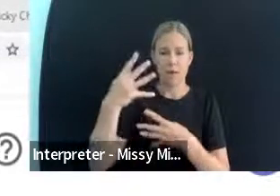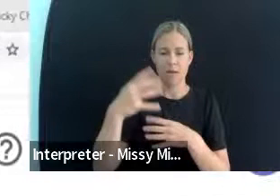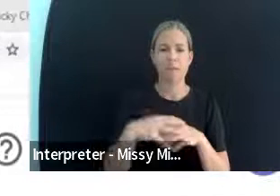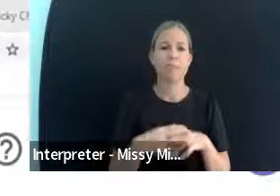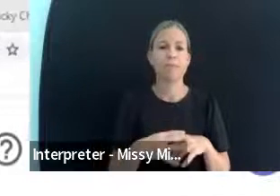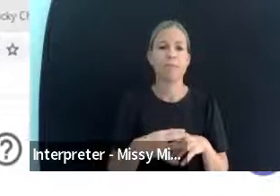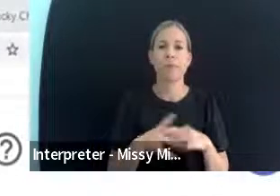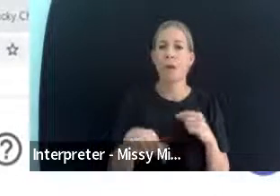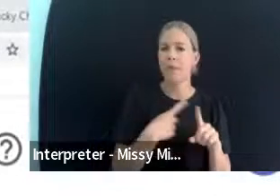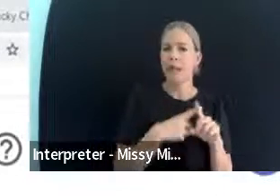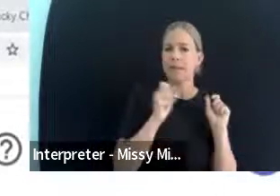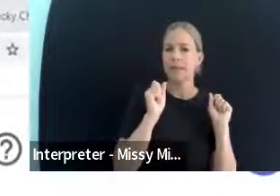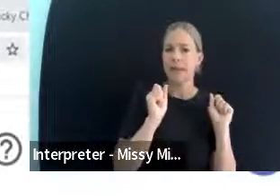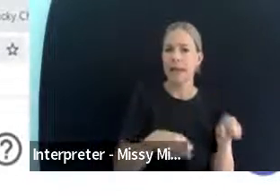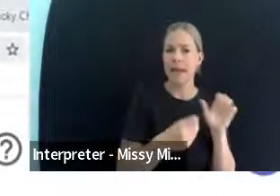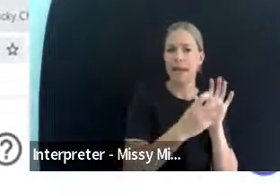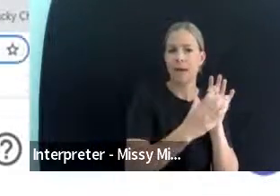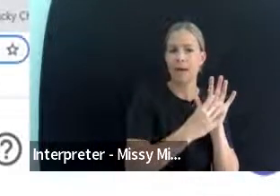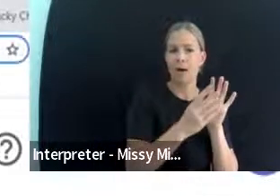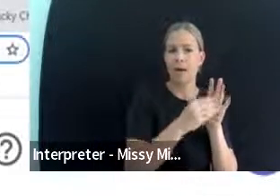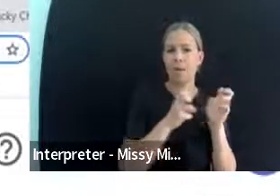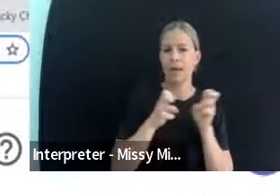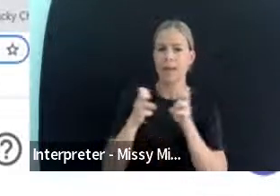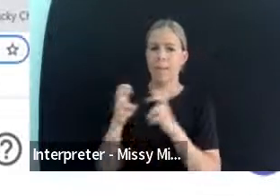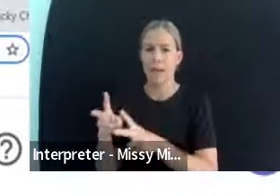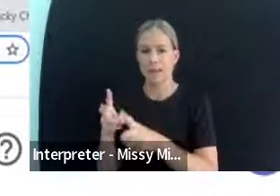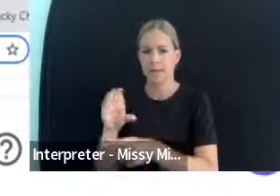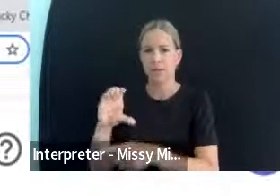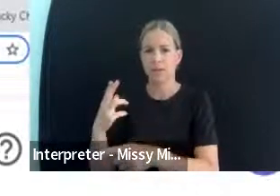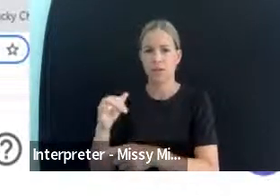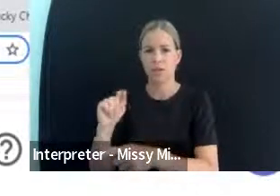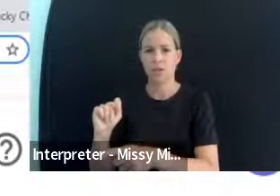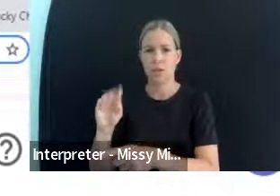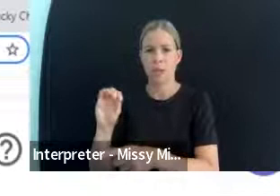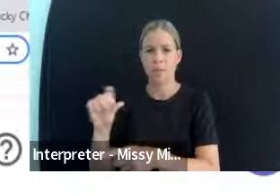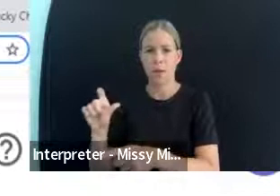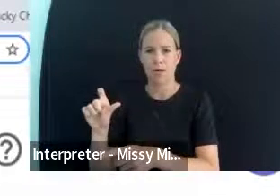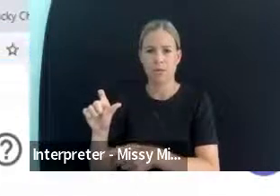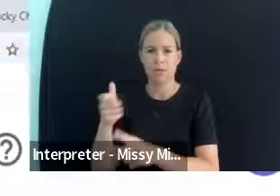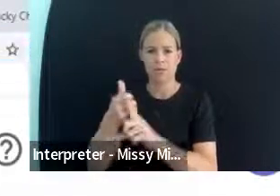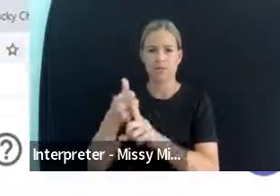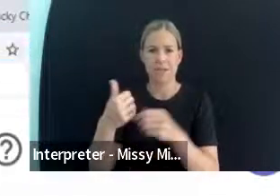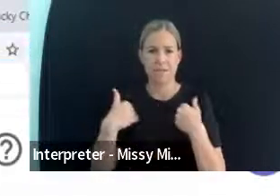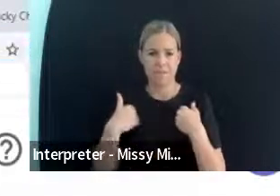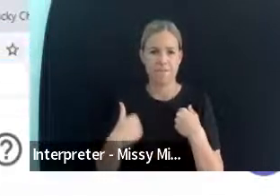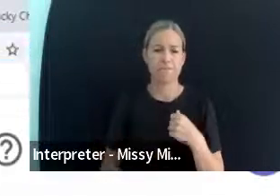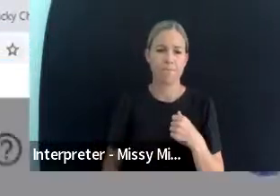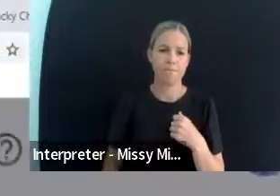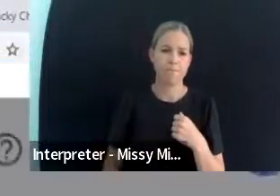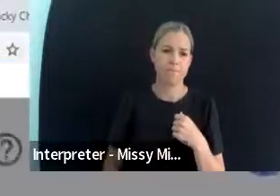it into the chat box. Well, actually, I need to do that a little bit